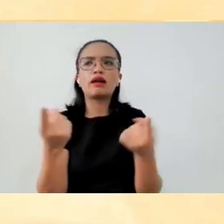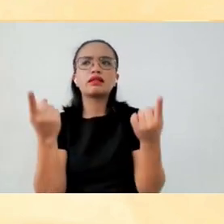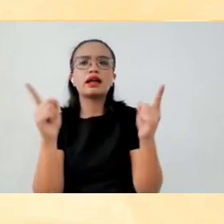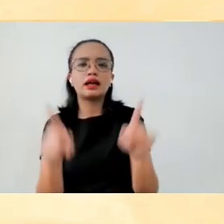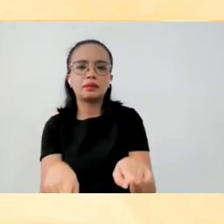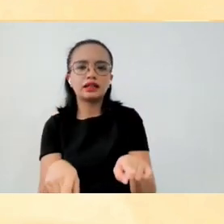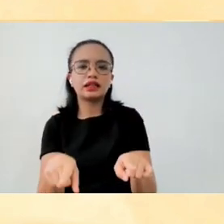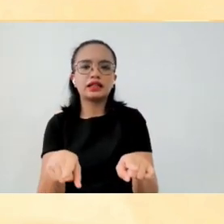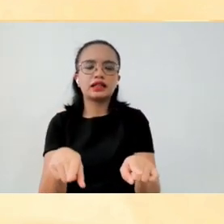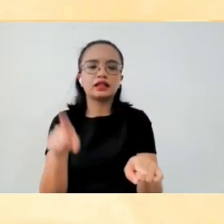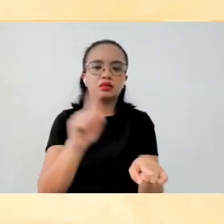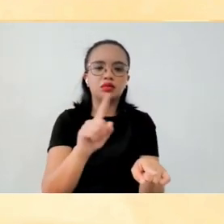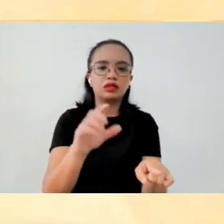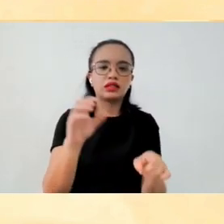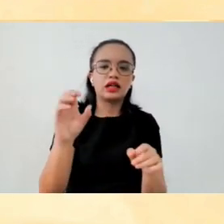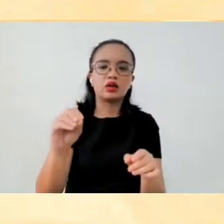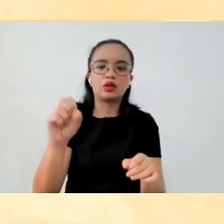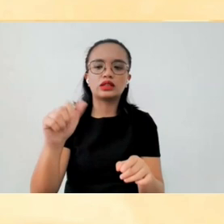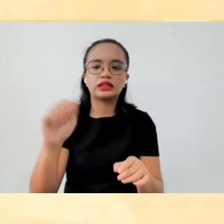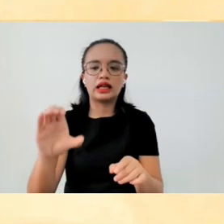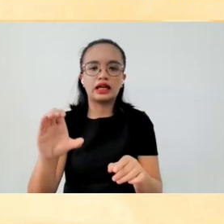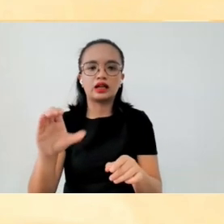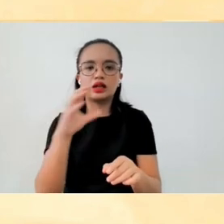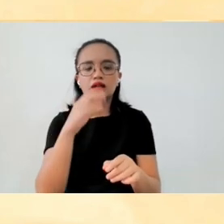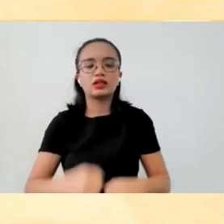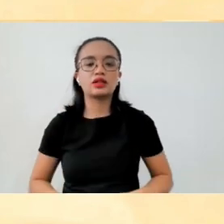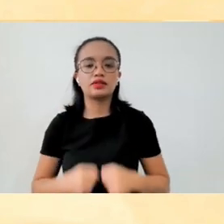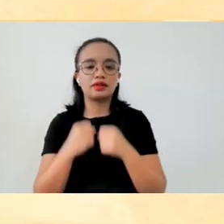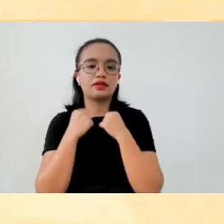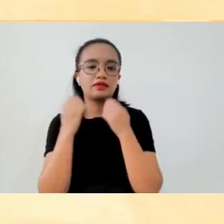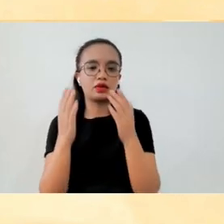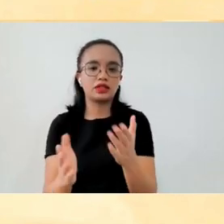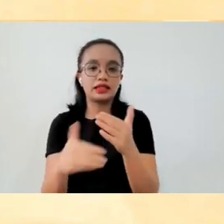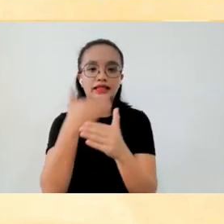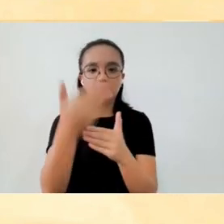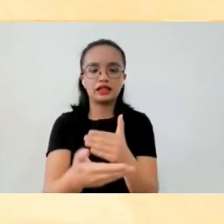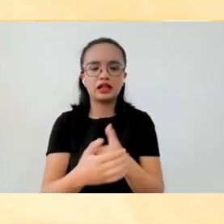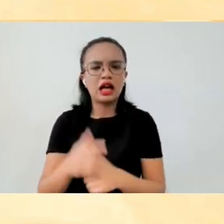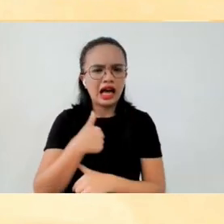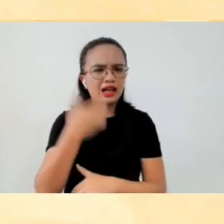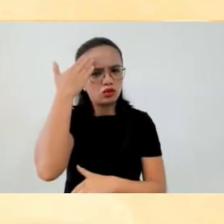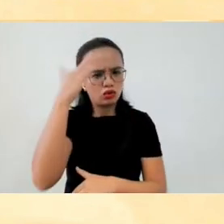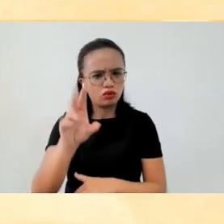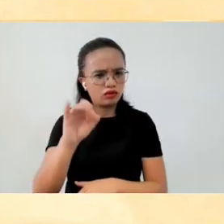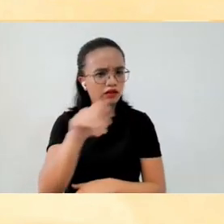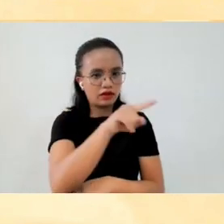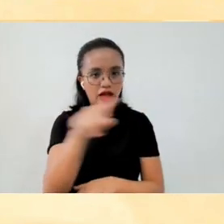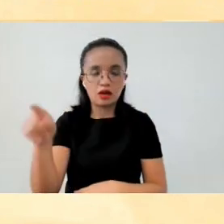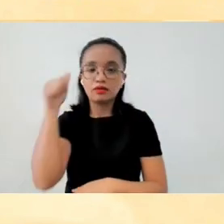the OSAIC survivors. Okay, next slide. So I don't know if you are aware